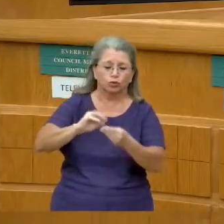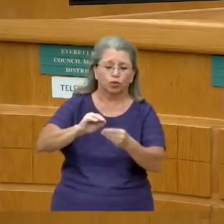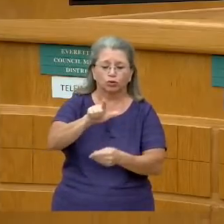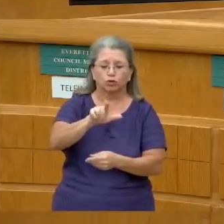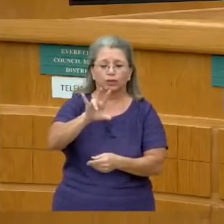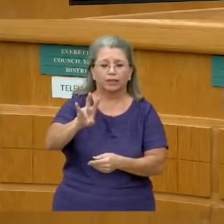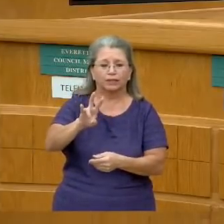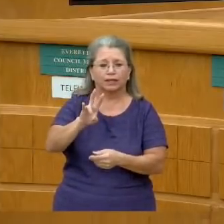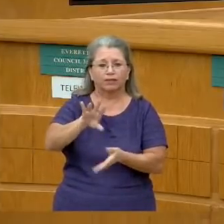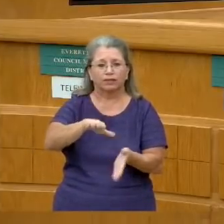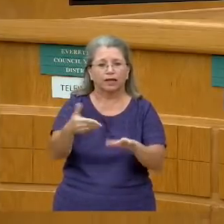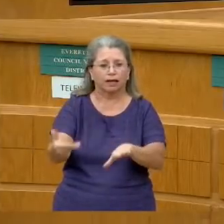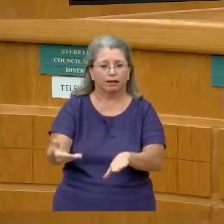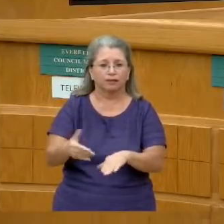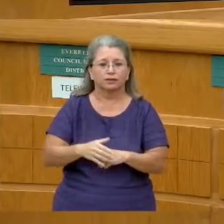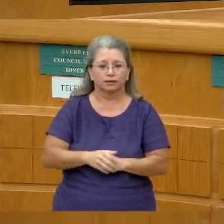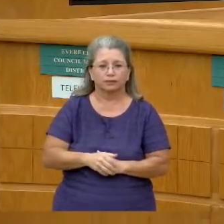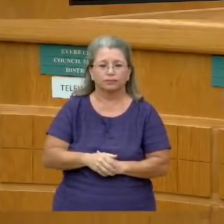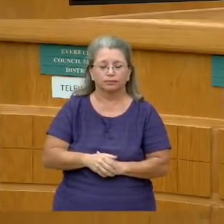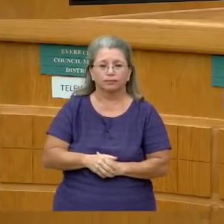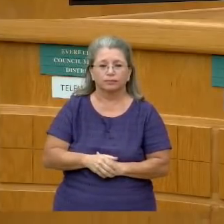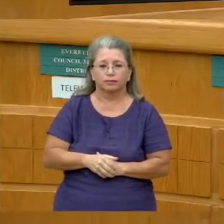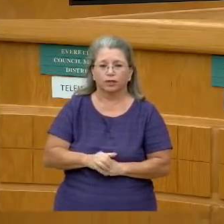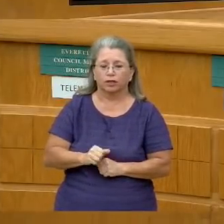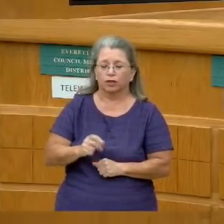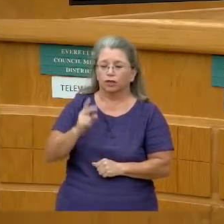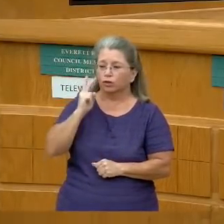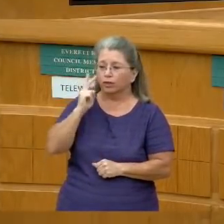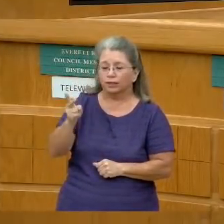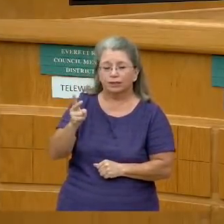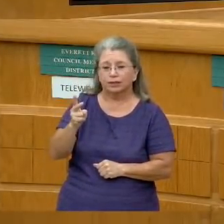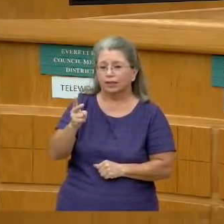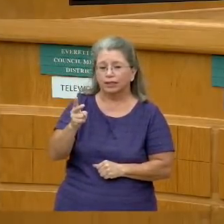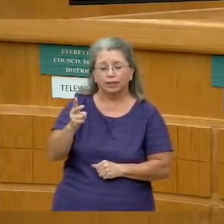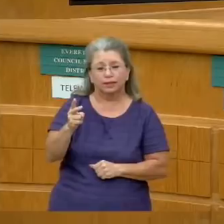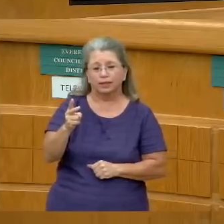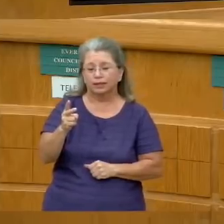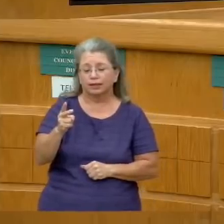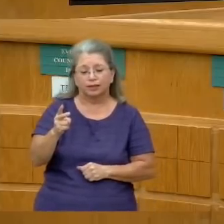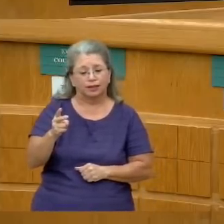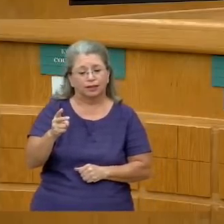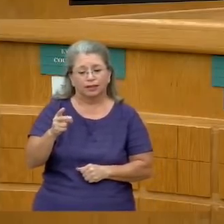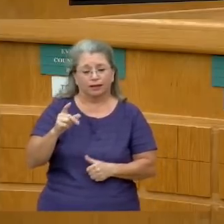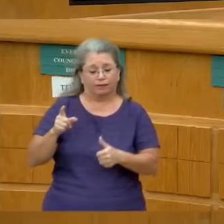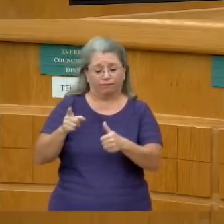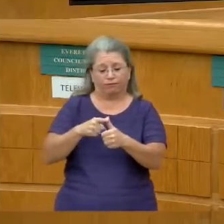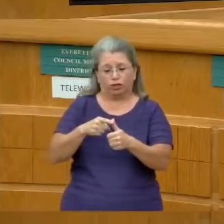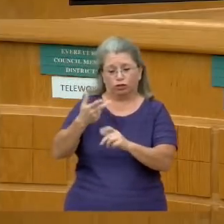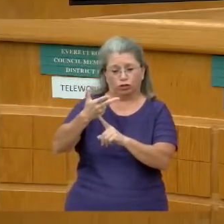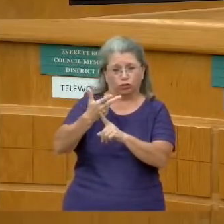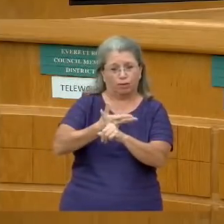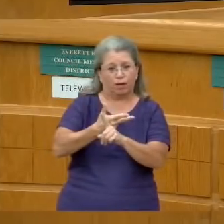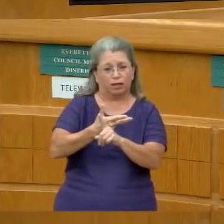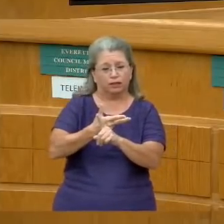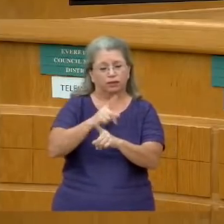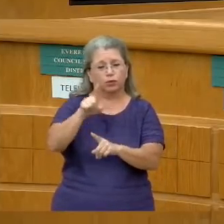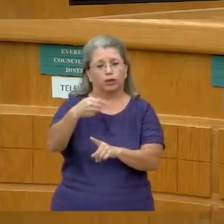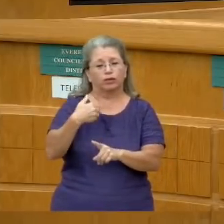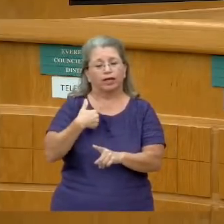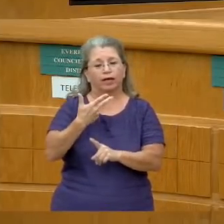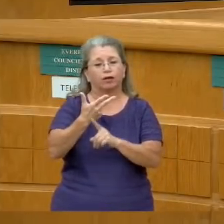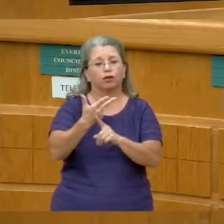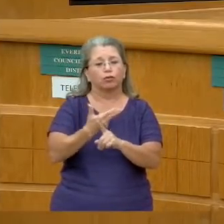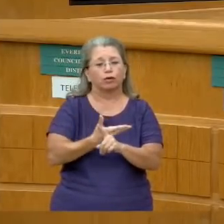here. You can see the story here is that in the first 3 months, we only had 3 deaths in total in Nueces County.